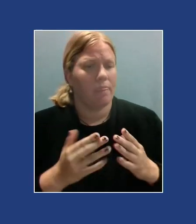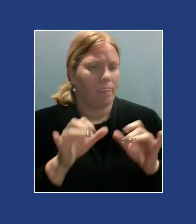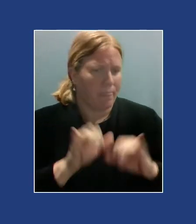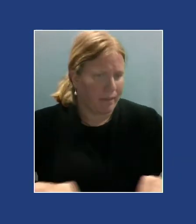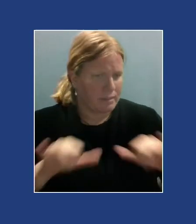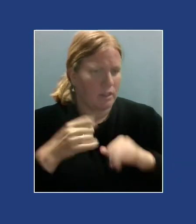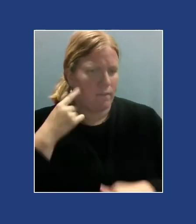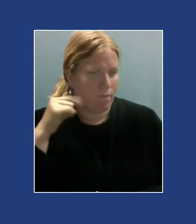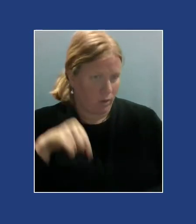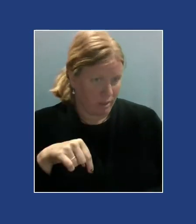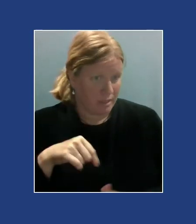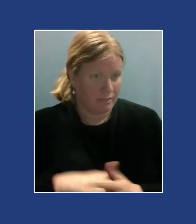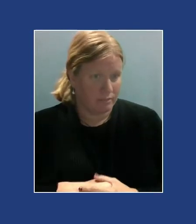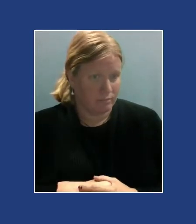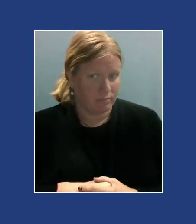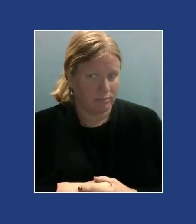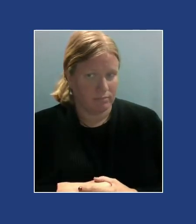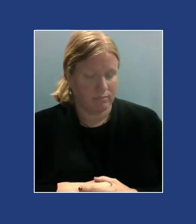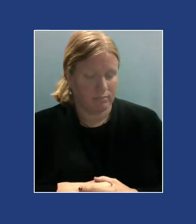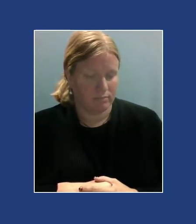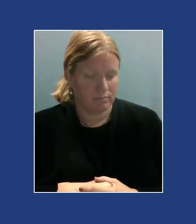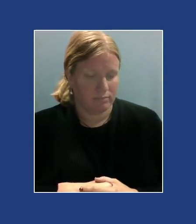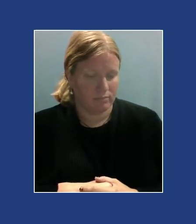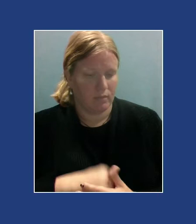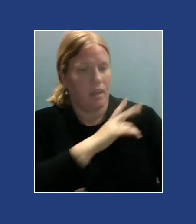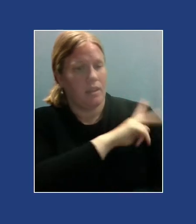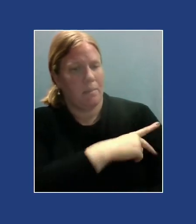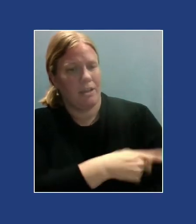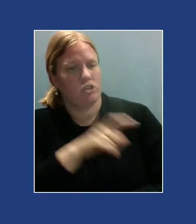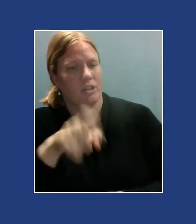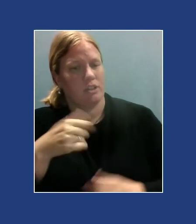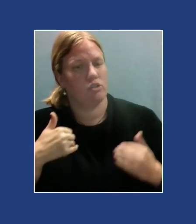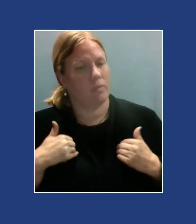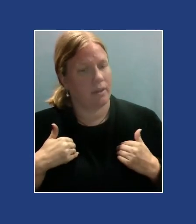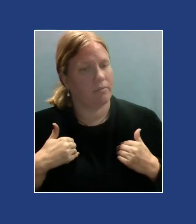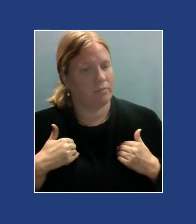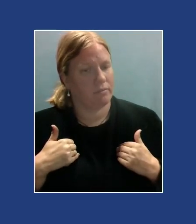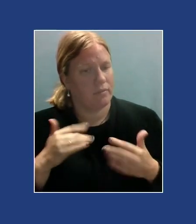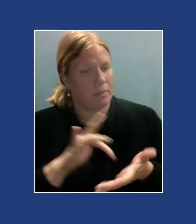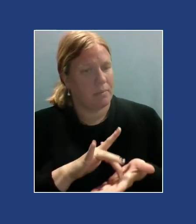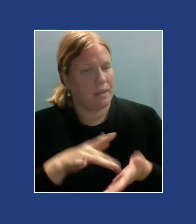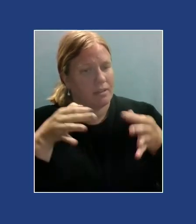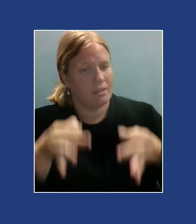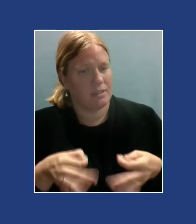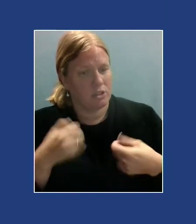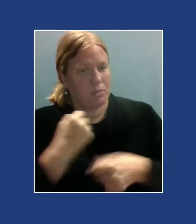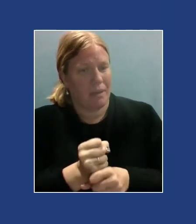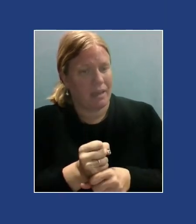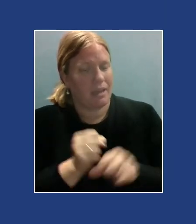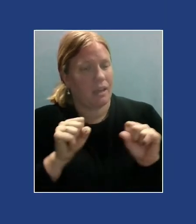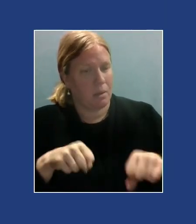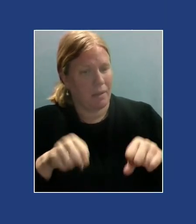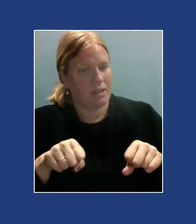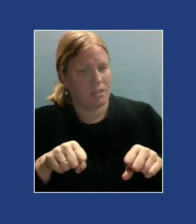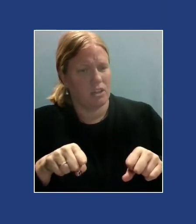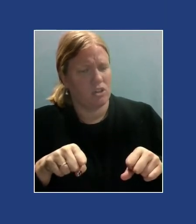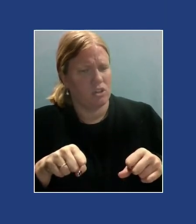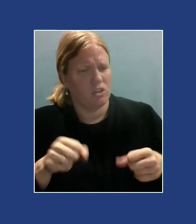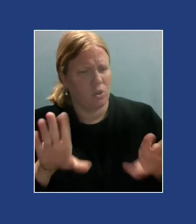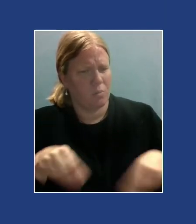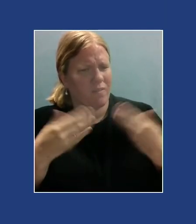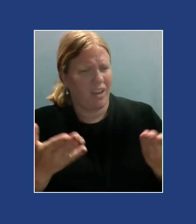call for is that the patient needs to have medical decision-making capacity to provide informed consent for